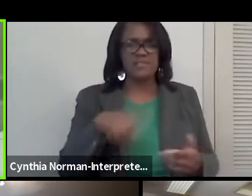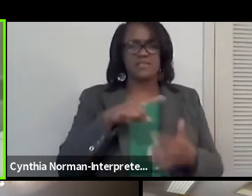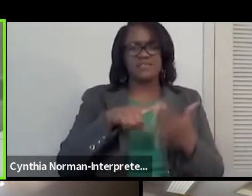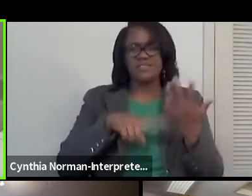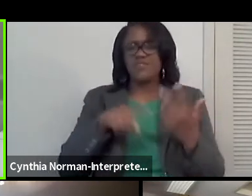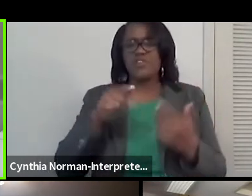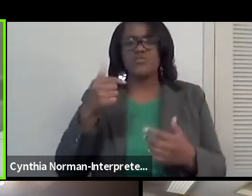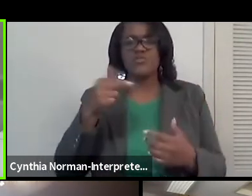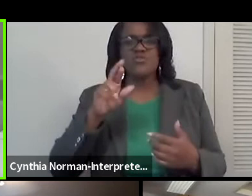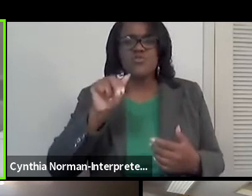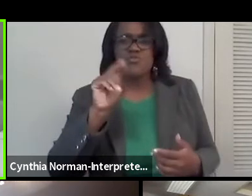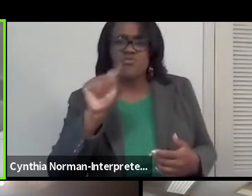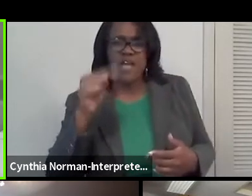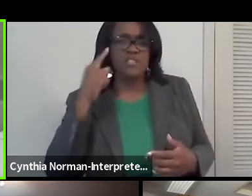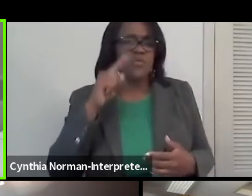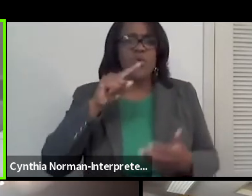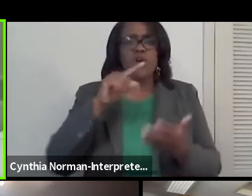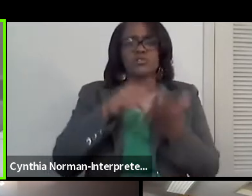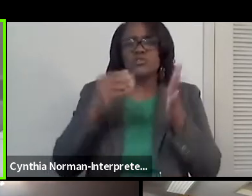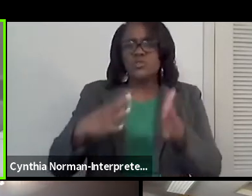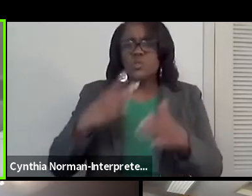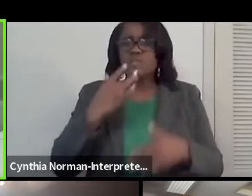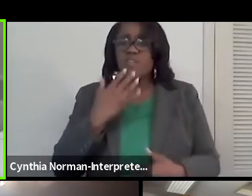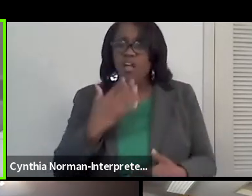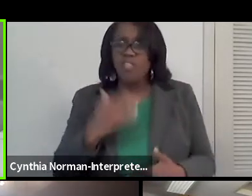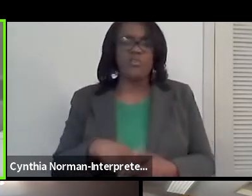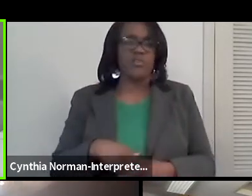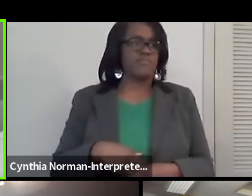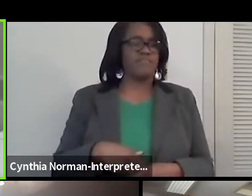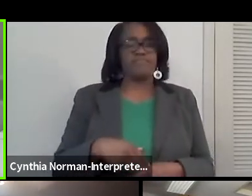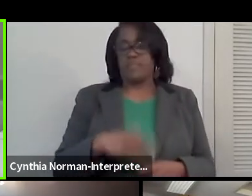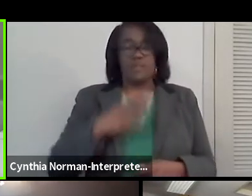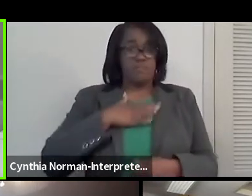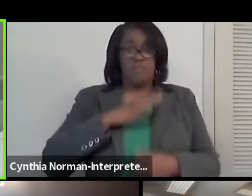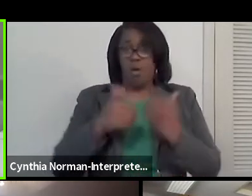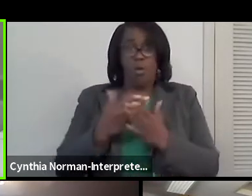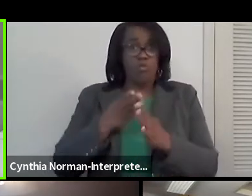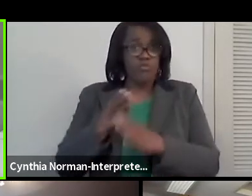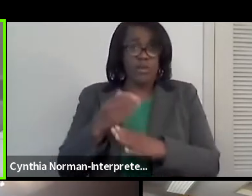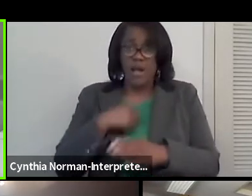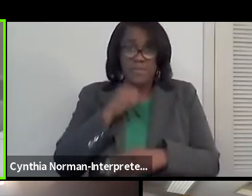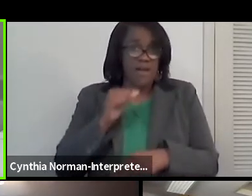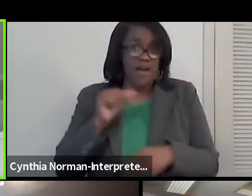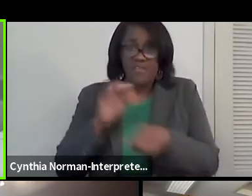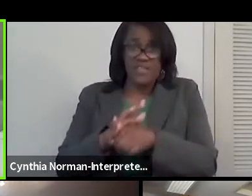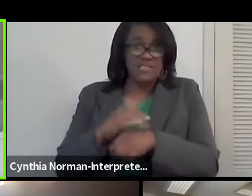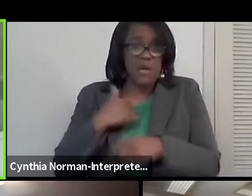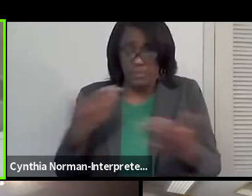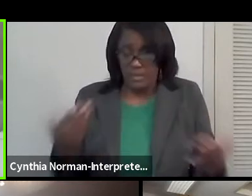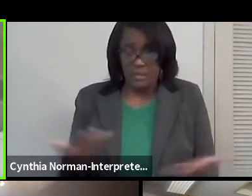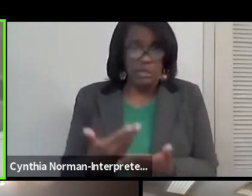of color, throughout my whole college career, I really am not convinced that I would be where I am right